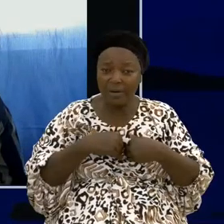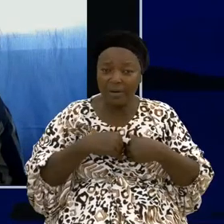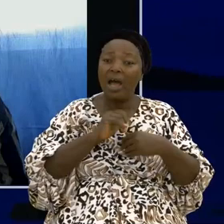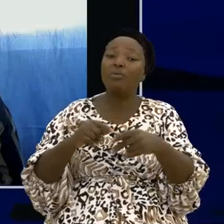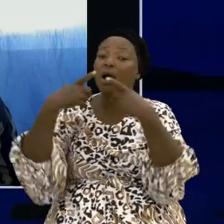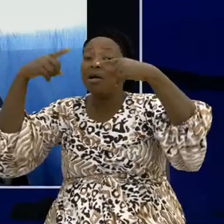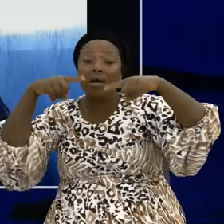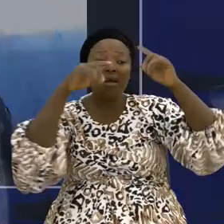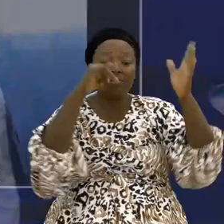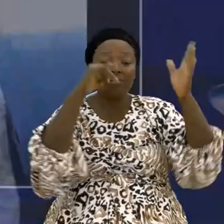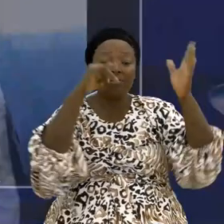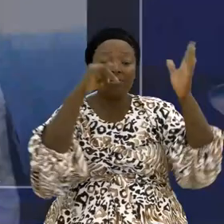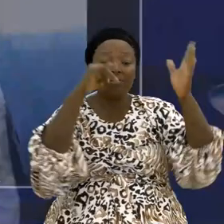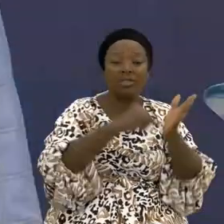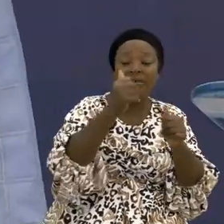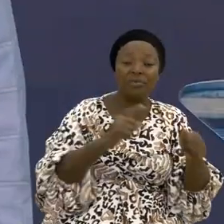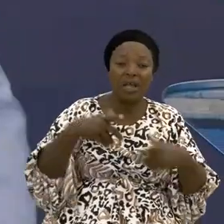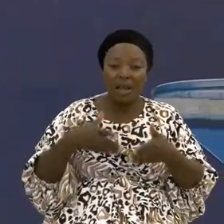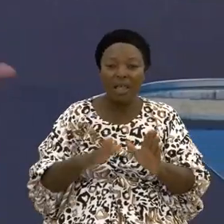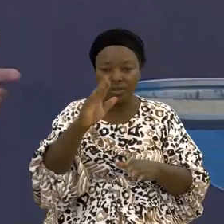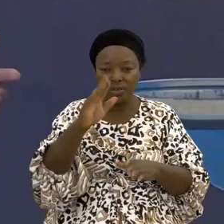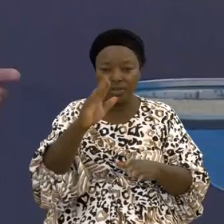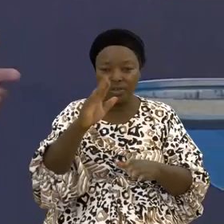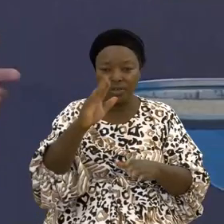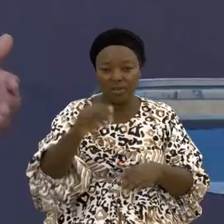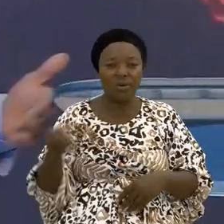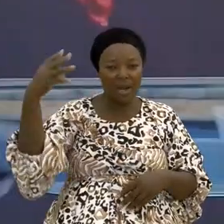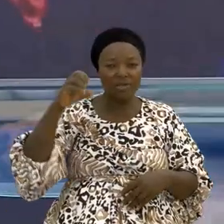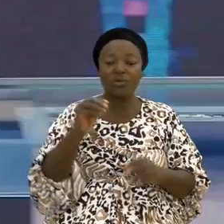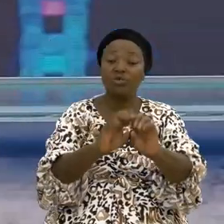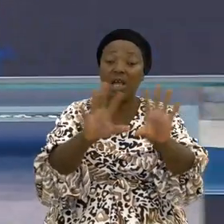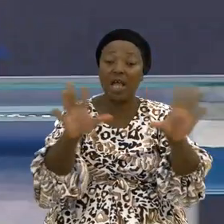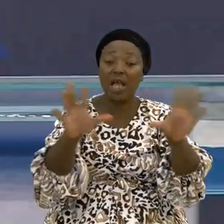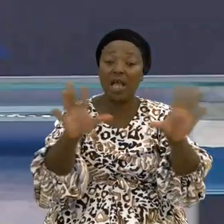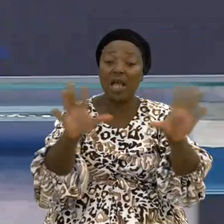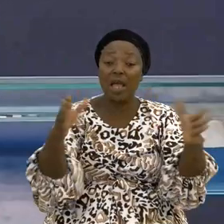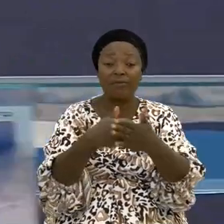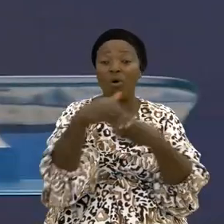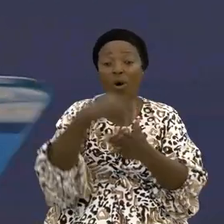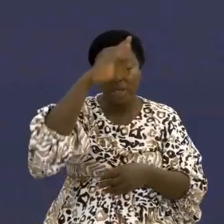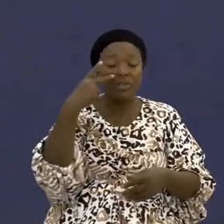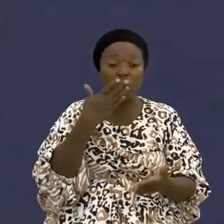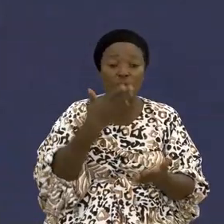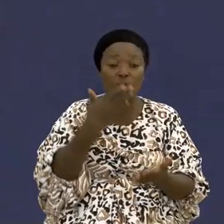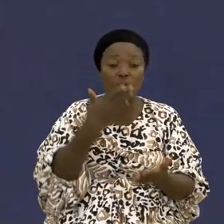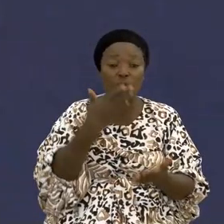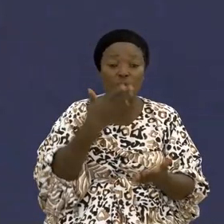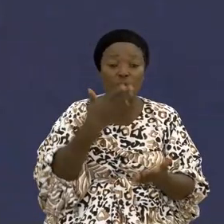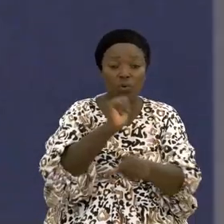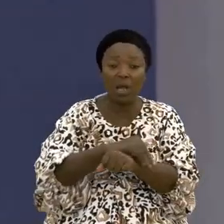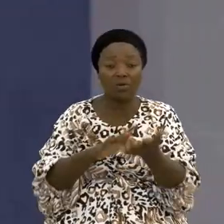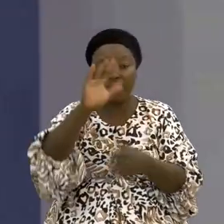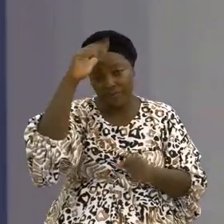Let your light so shine before men, that they may see your good works and glorify your Father